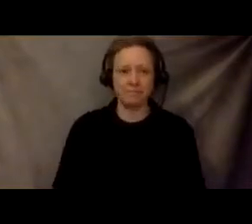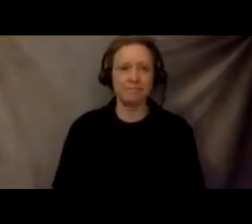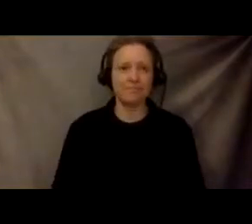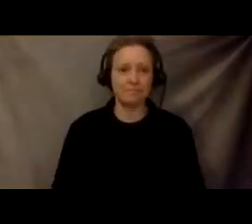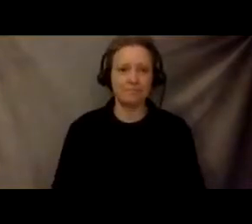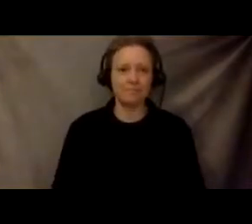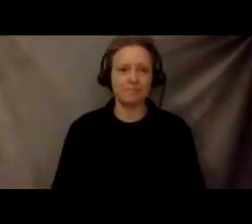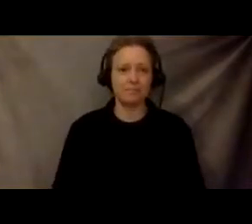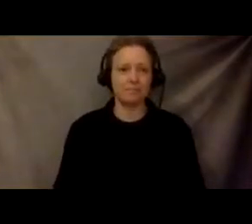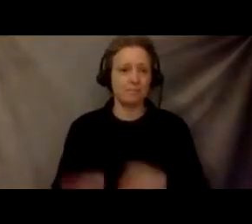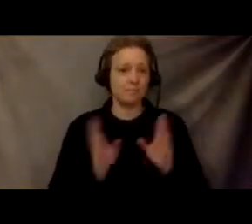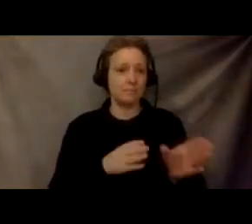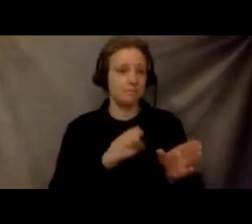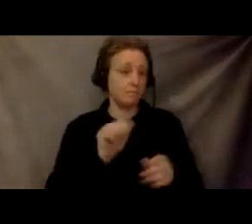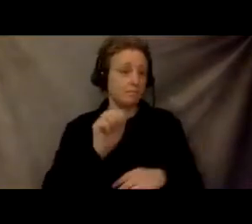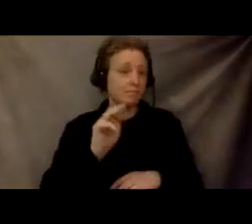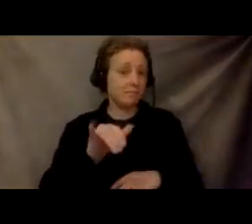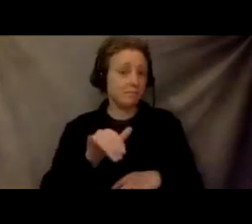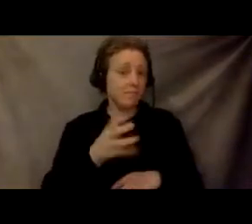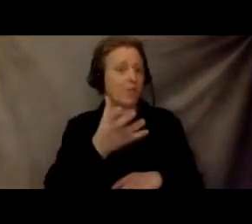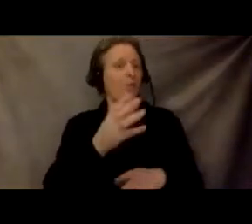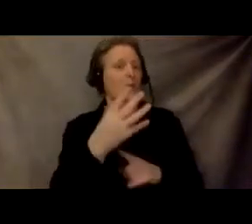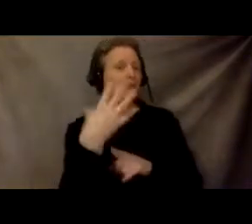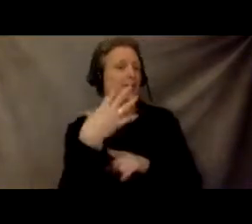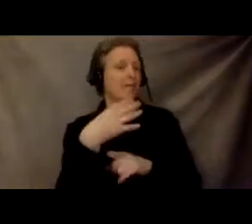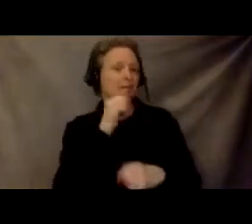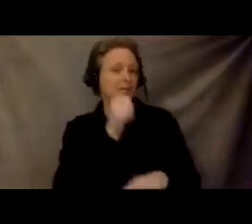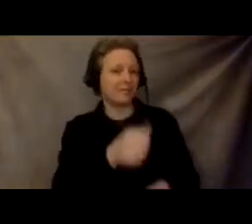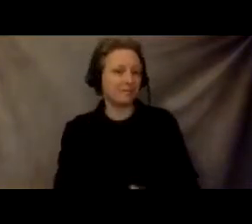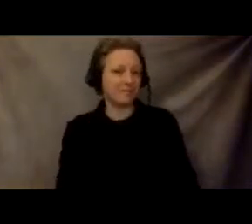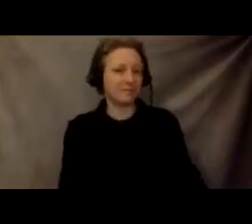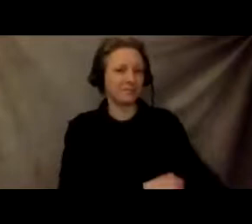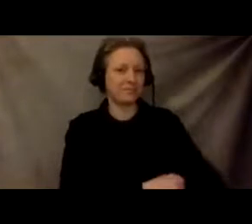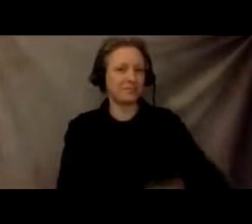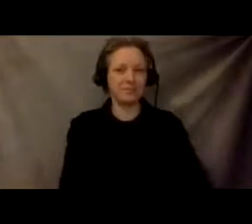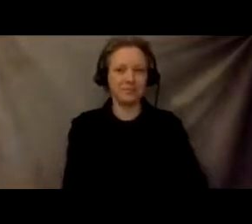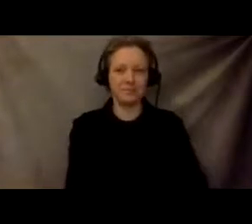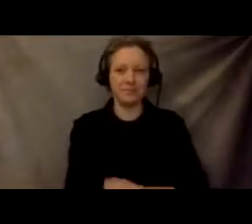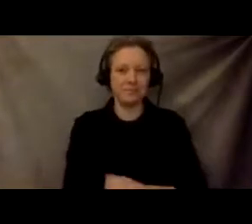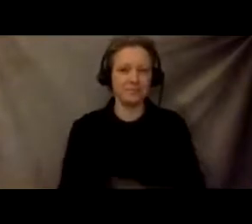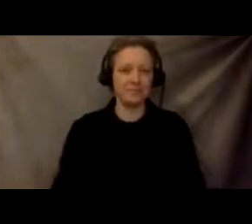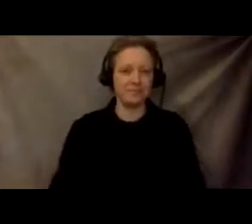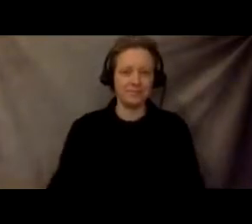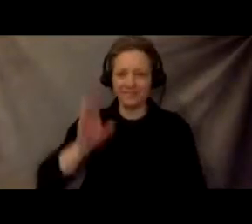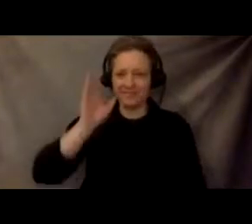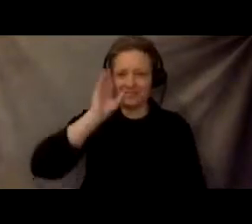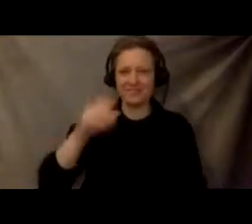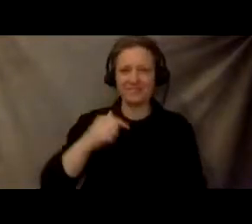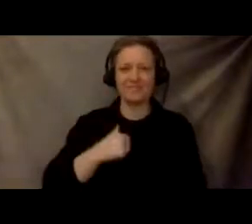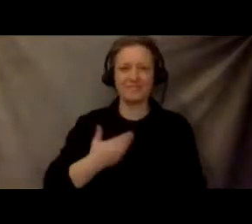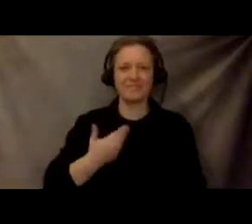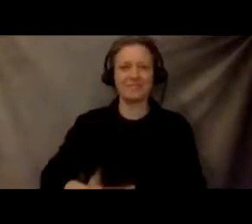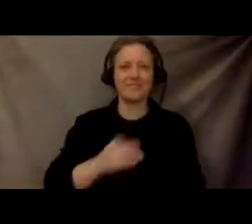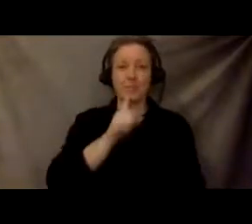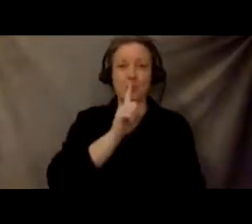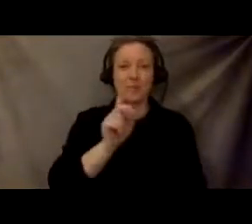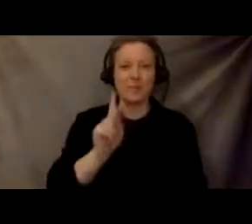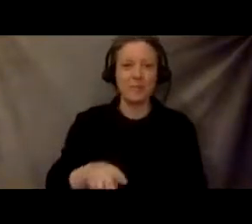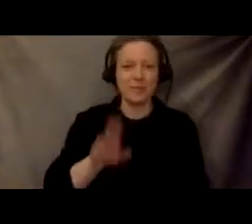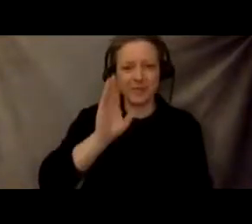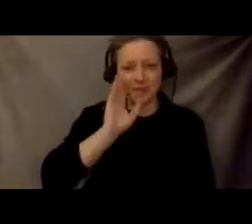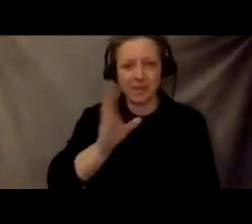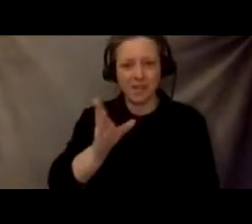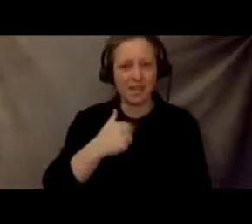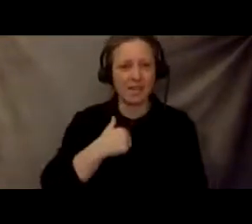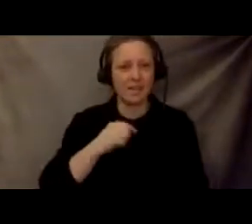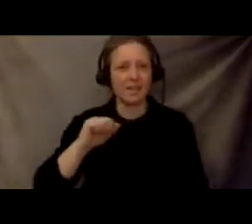Amy, except she won't come on camera so we can see she's a real person. Yeah, I'm a real person. Hi, There my you name are. is Amy